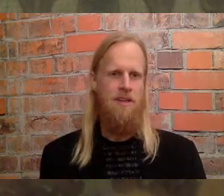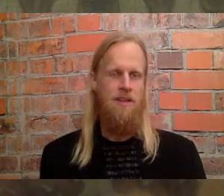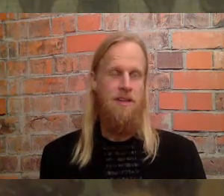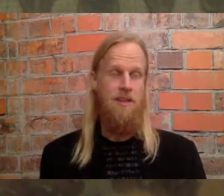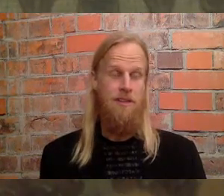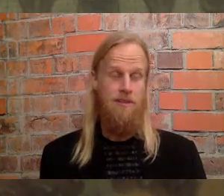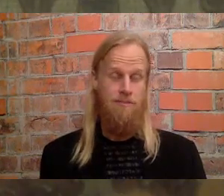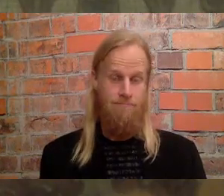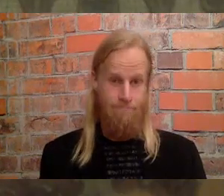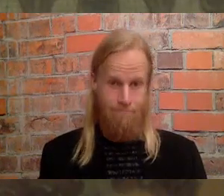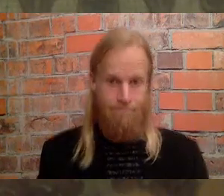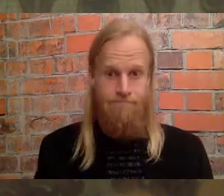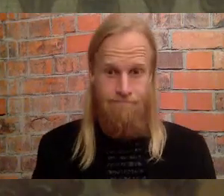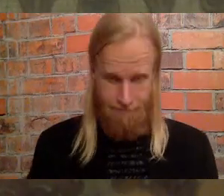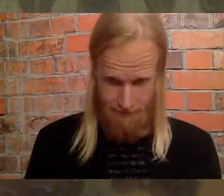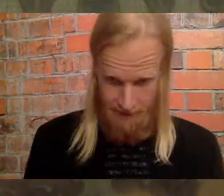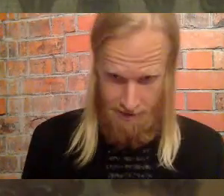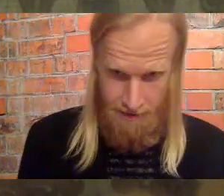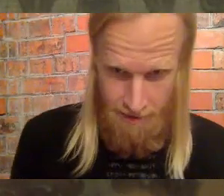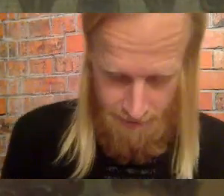Is it your society?